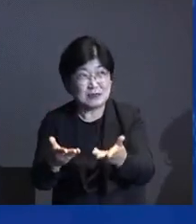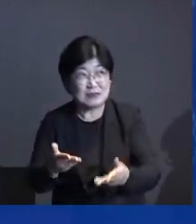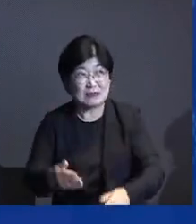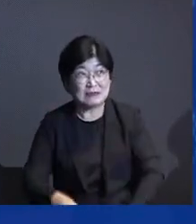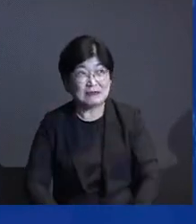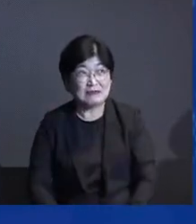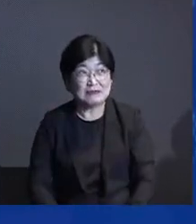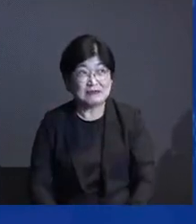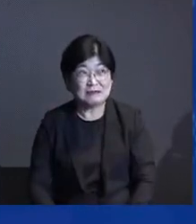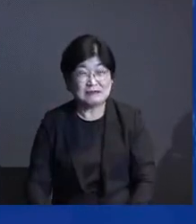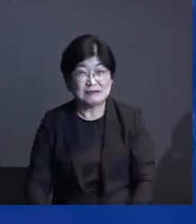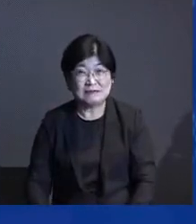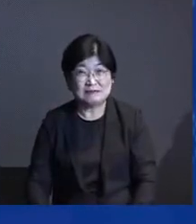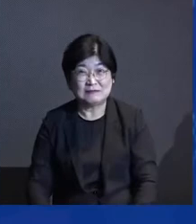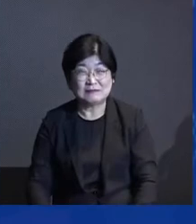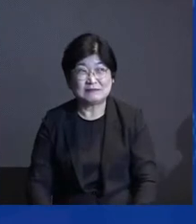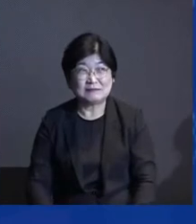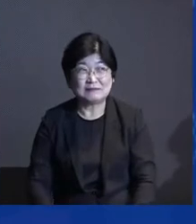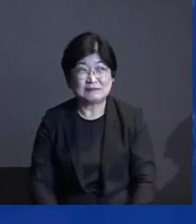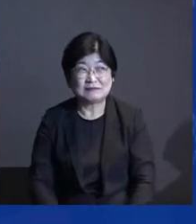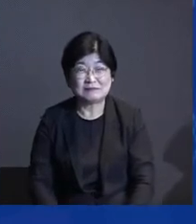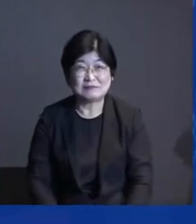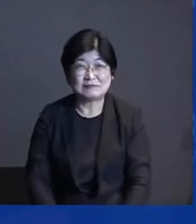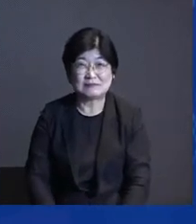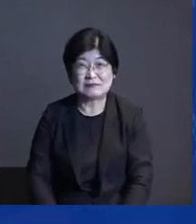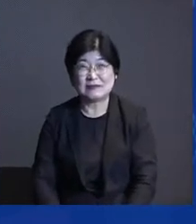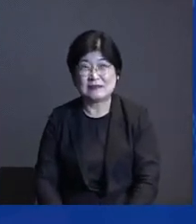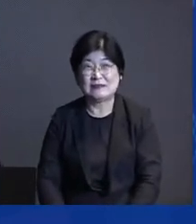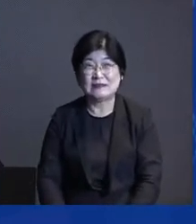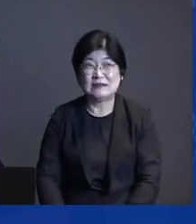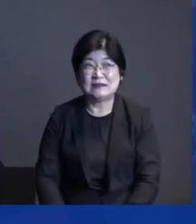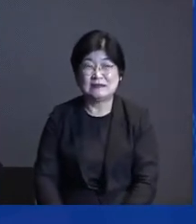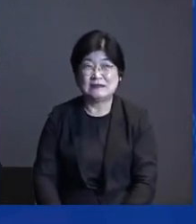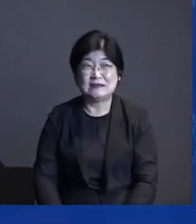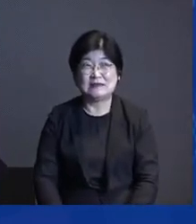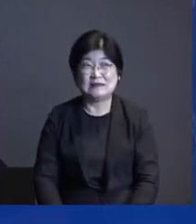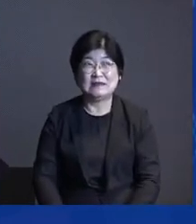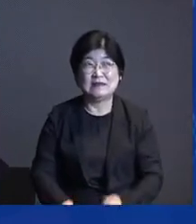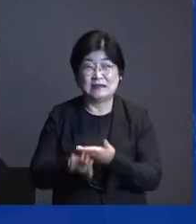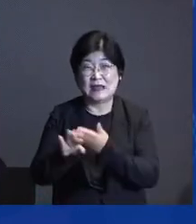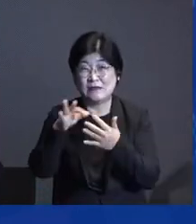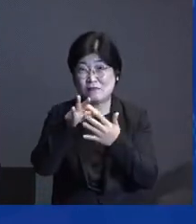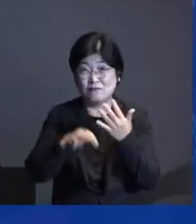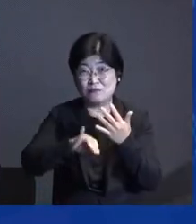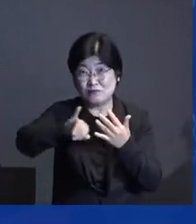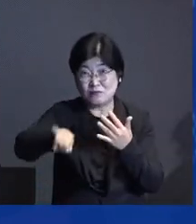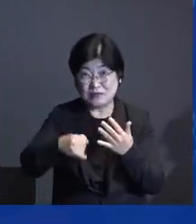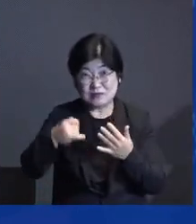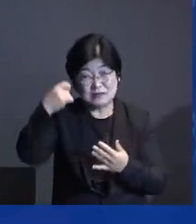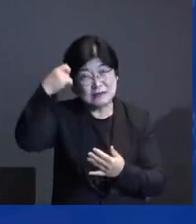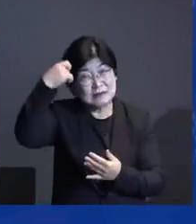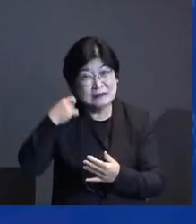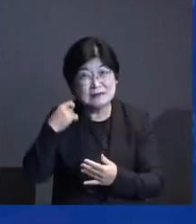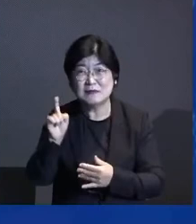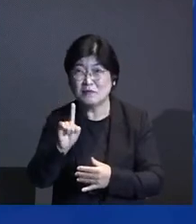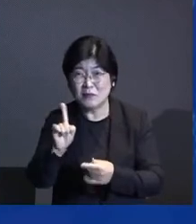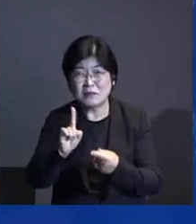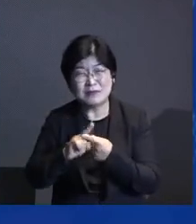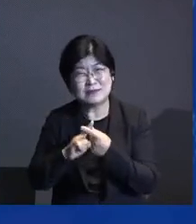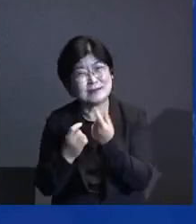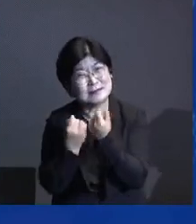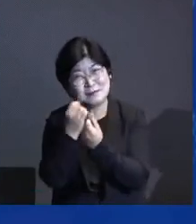Your impressions or any comments that you want to make that you didn't have the chance to speak before. So.